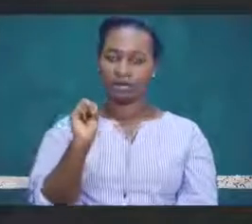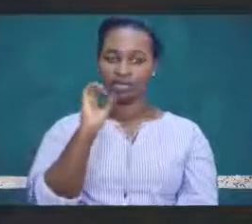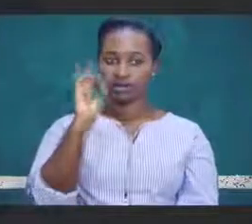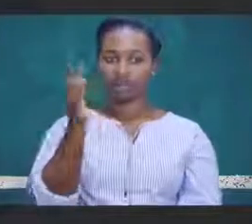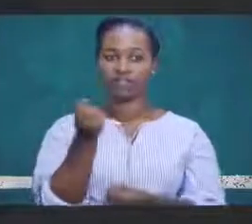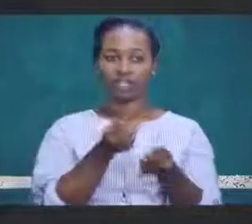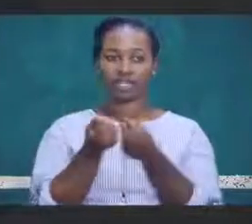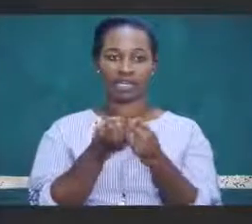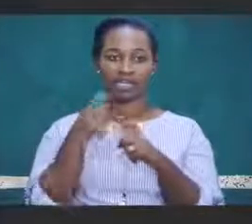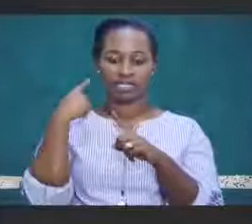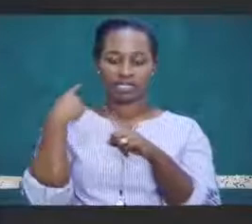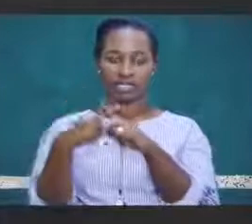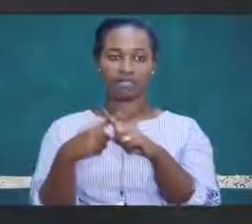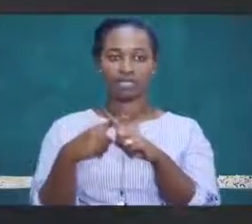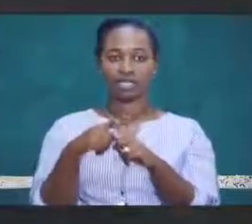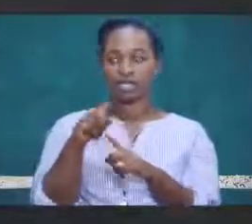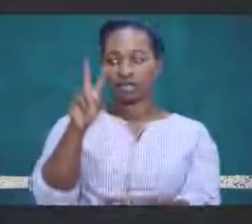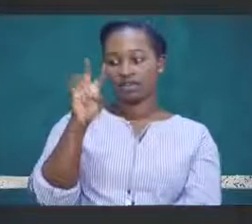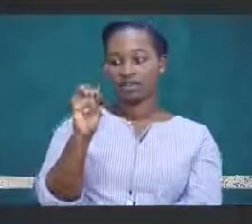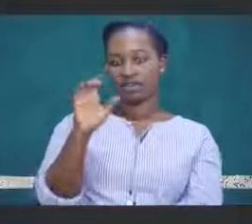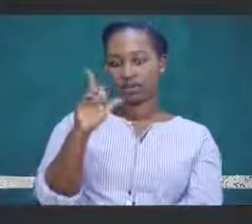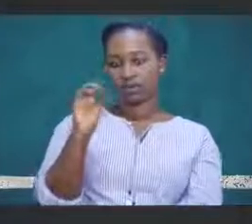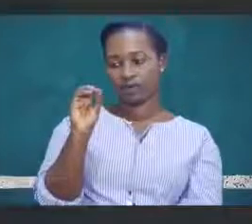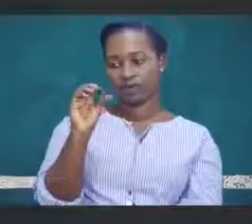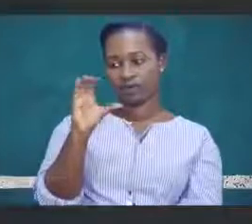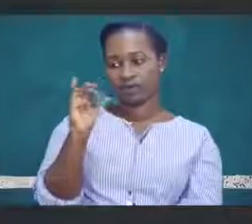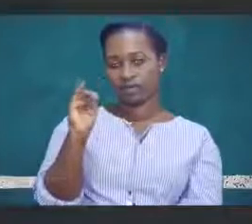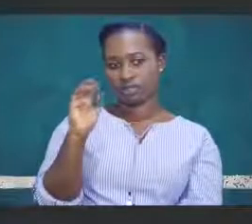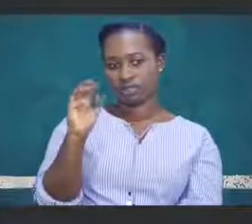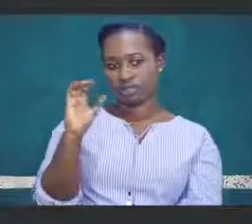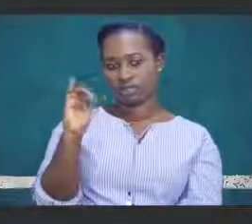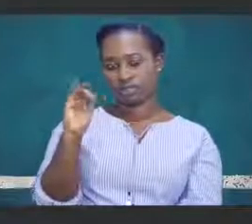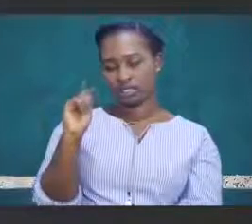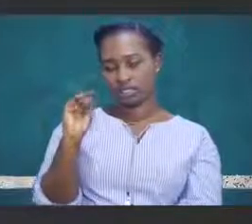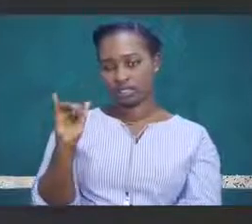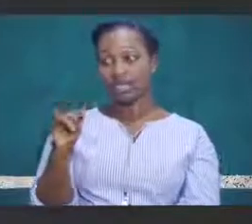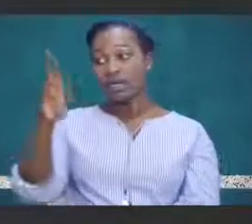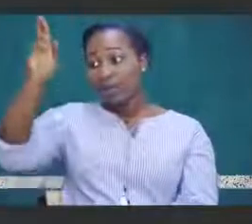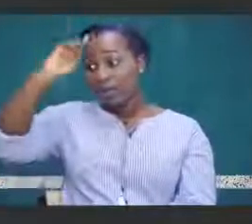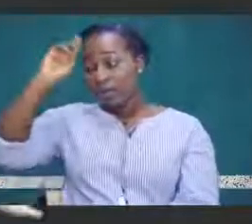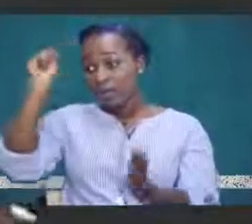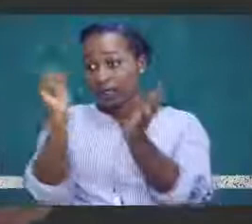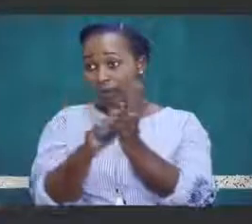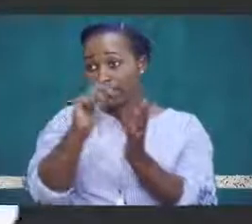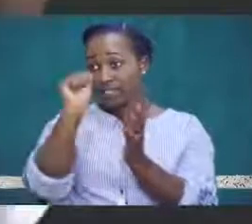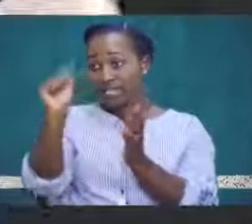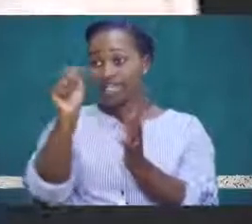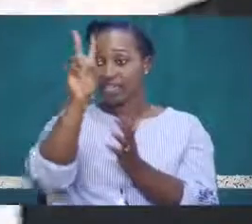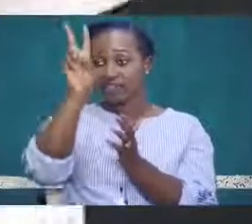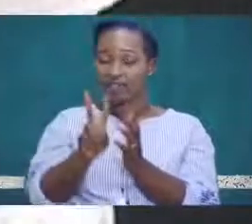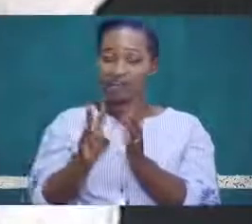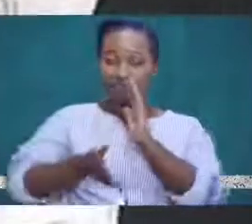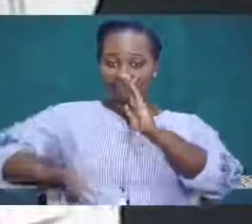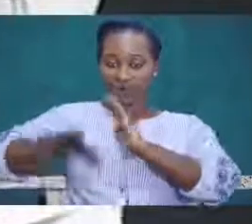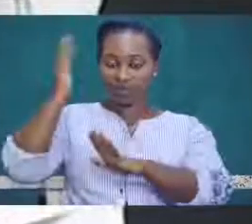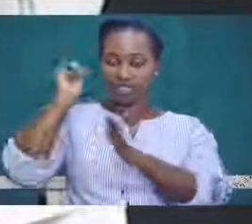car times velocity. Remember the velocity at point A is what? Is u. Let's look